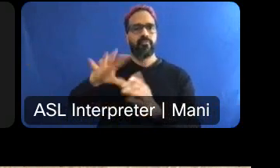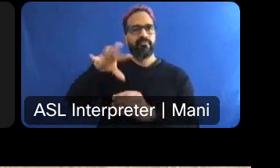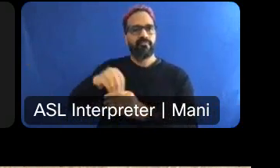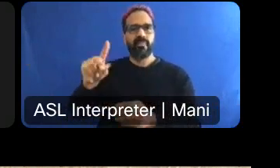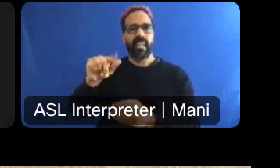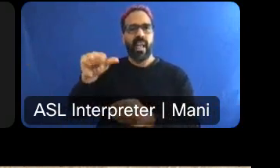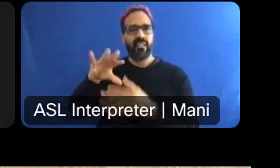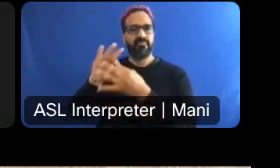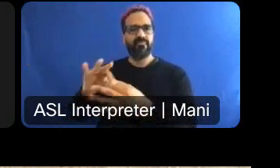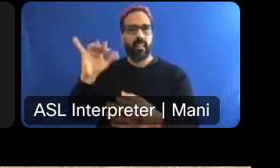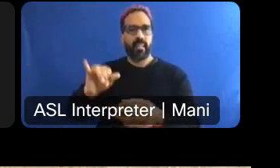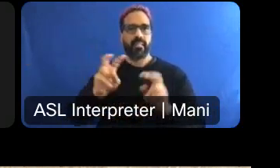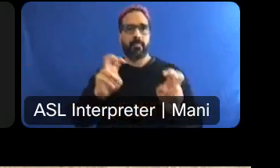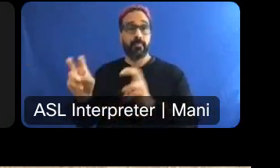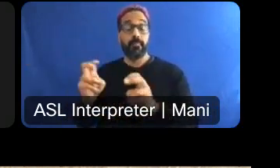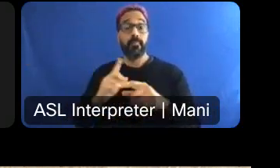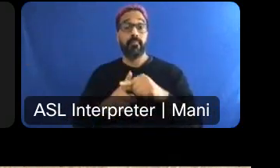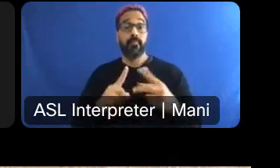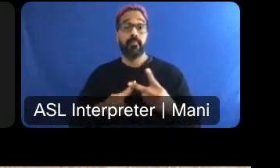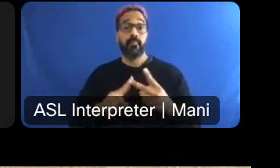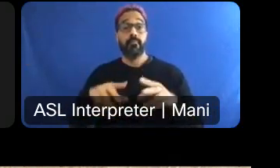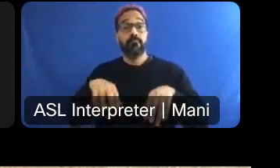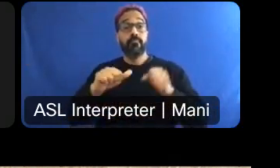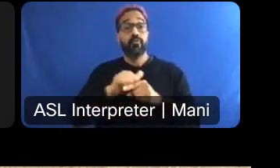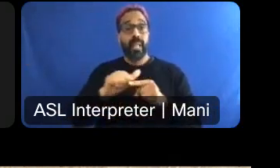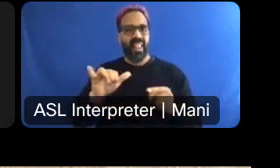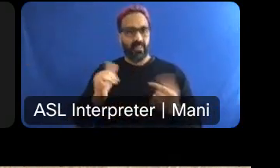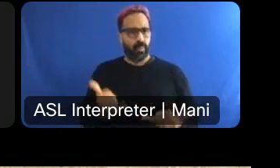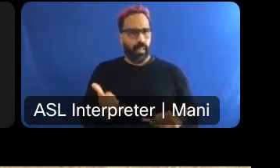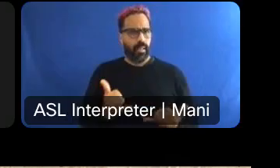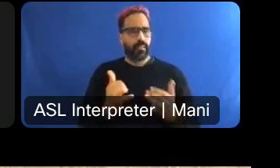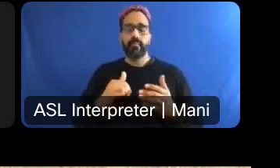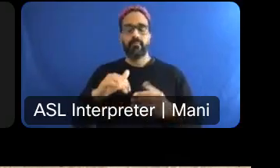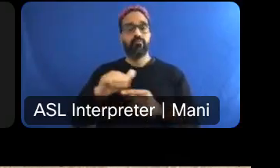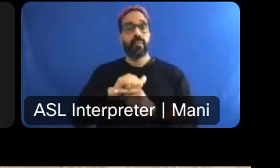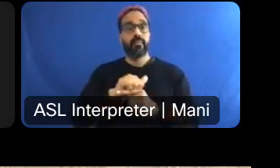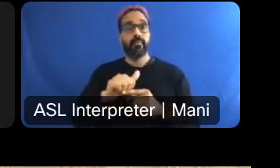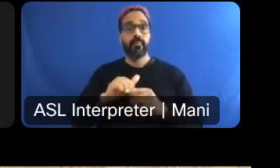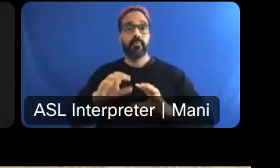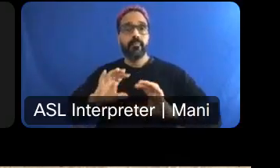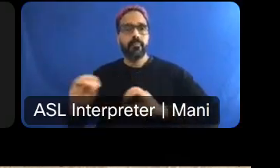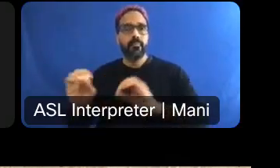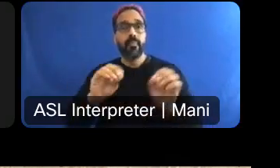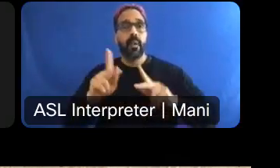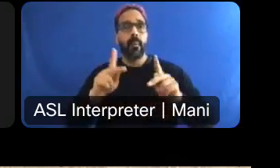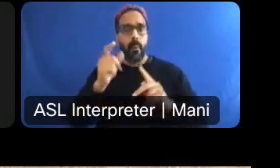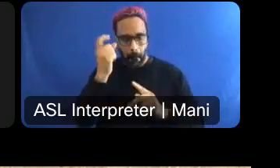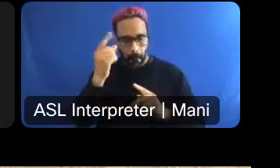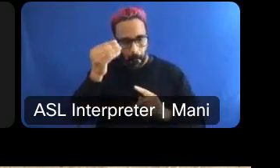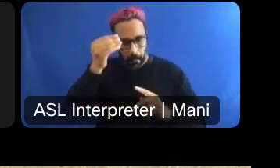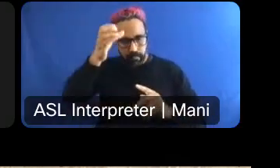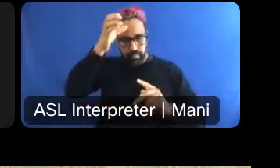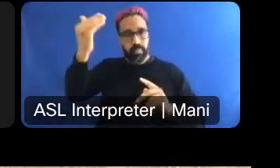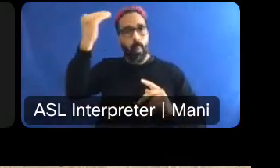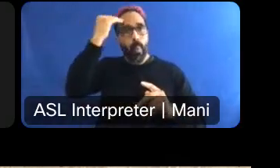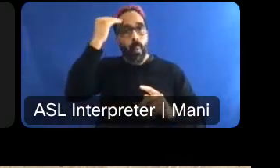allow us to utilize trainings, such as this one, to continue building capacity within our organizations to respond to the